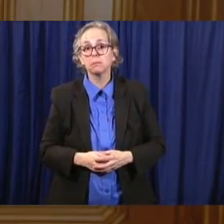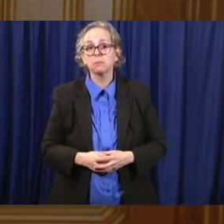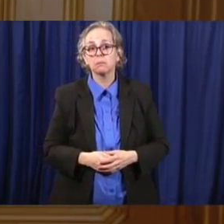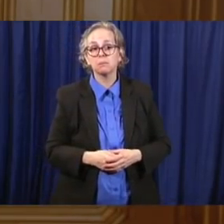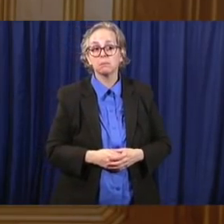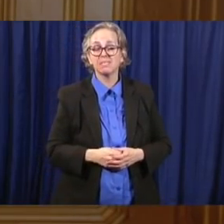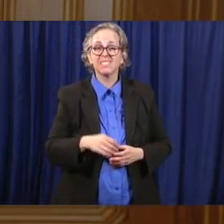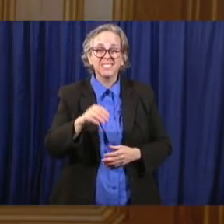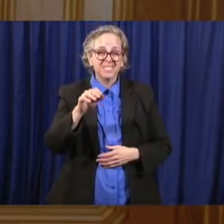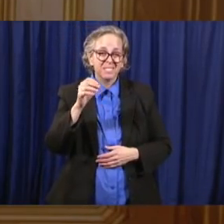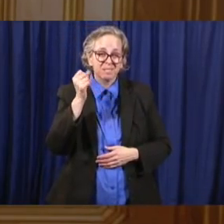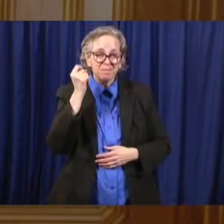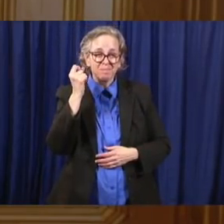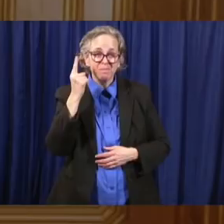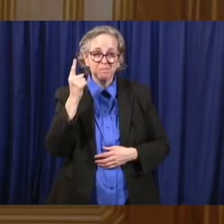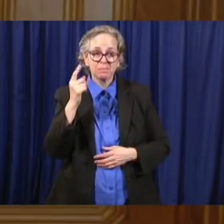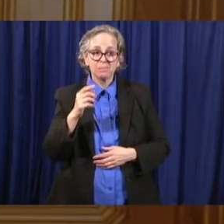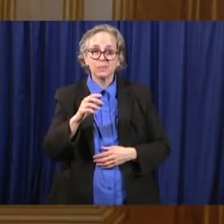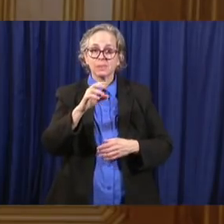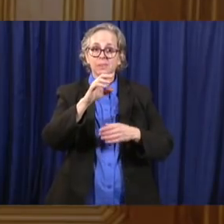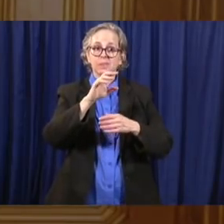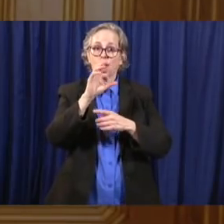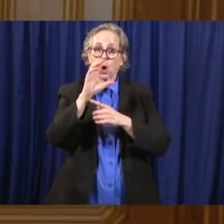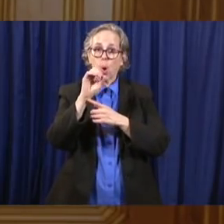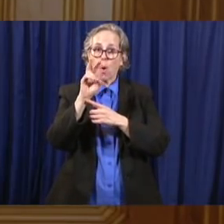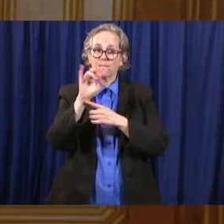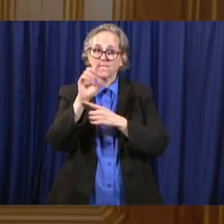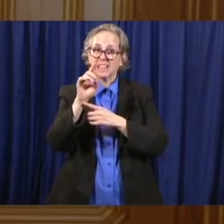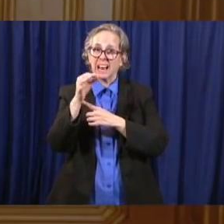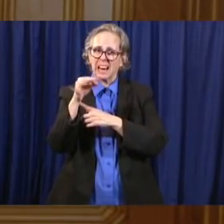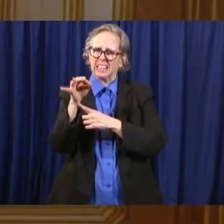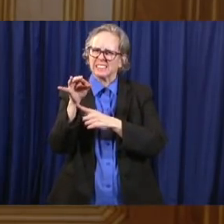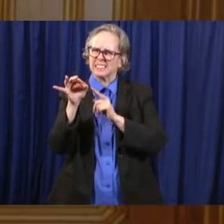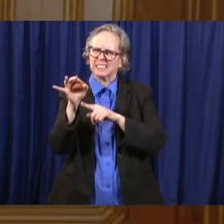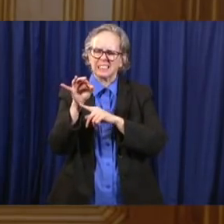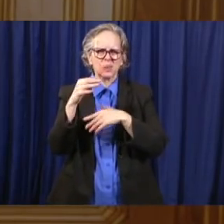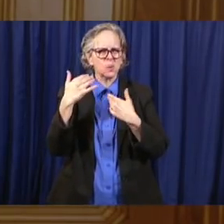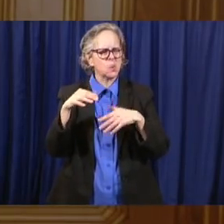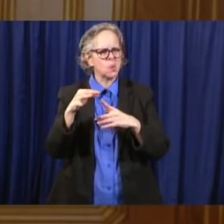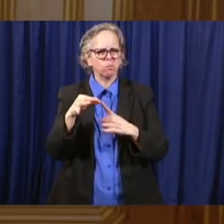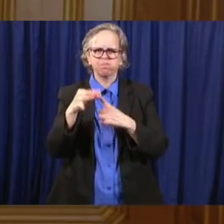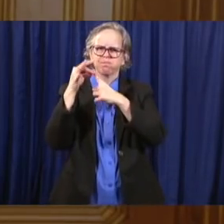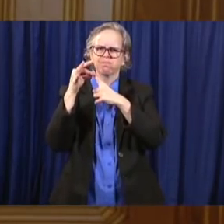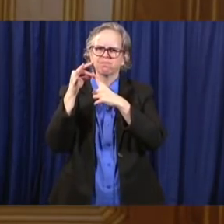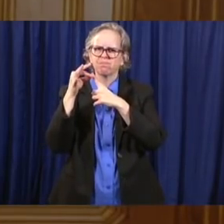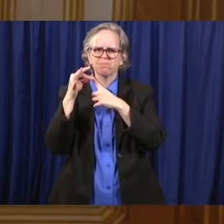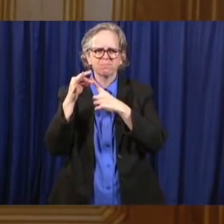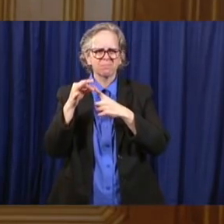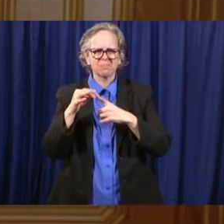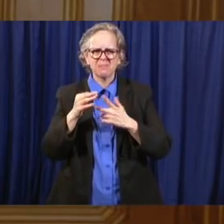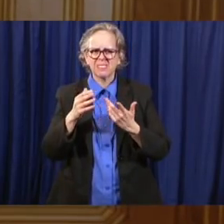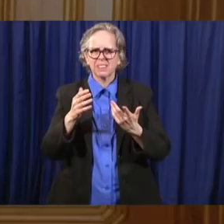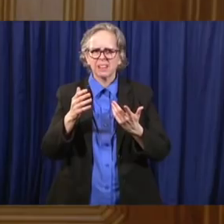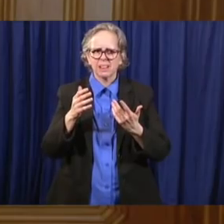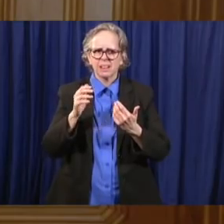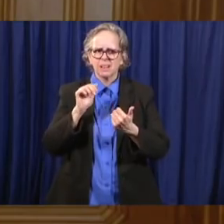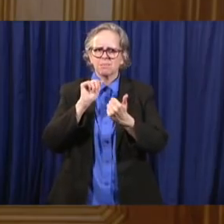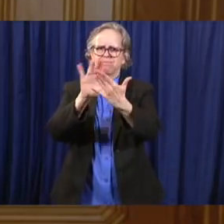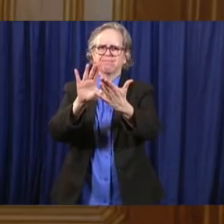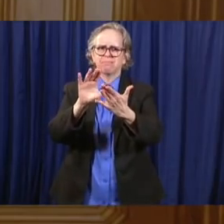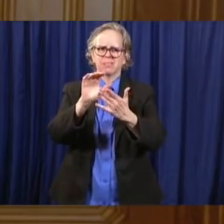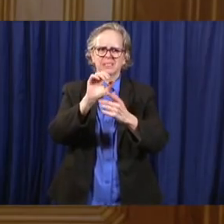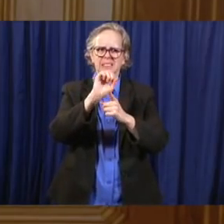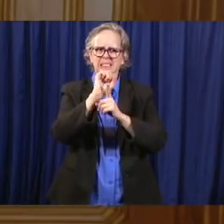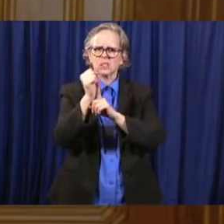COVID-19 is unique, but the issues about how you deal with situations where there's a scarcity